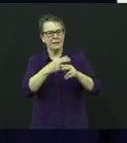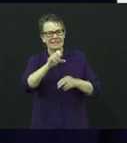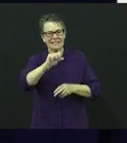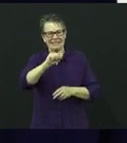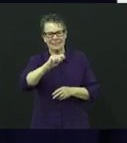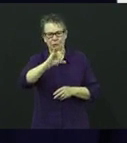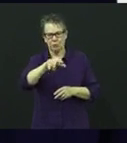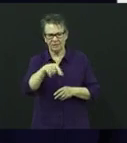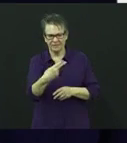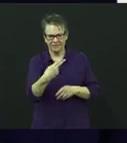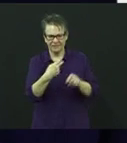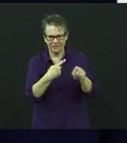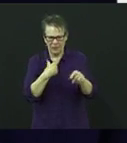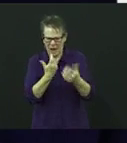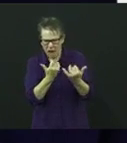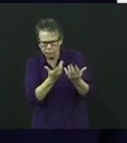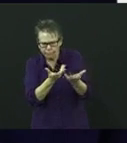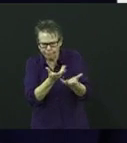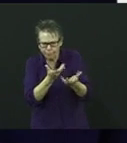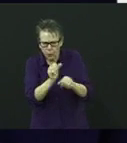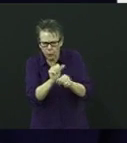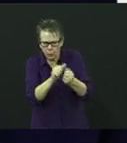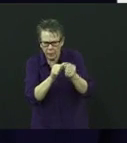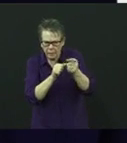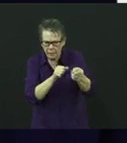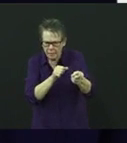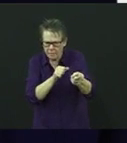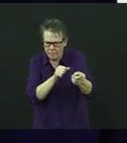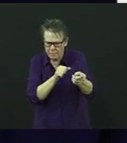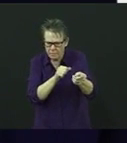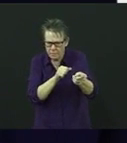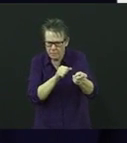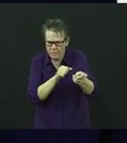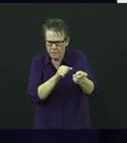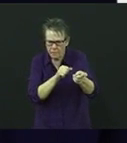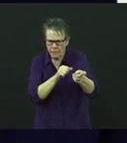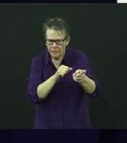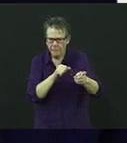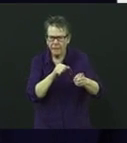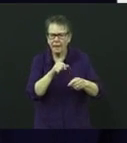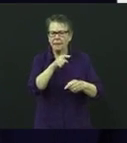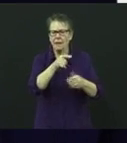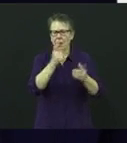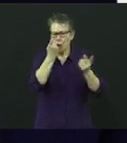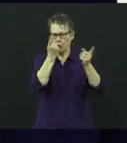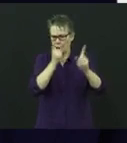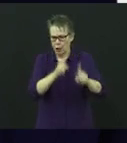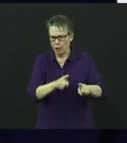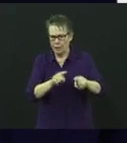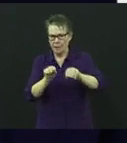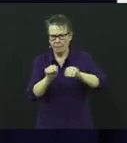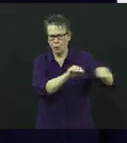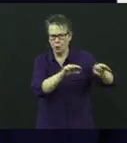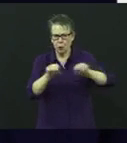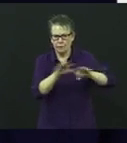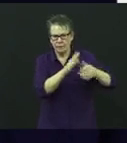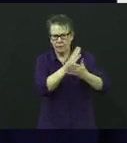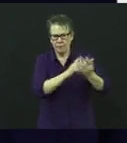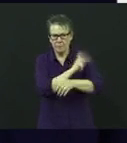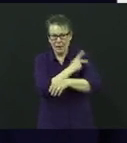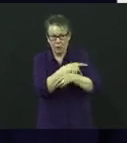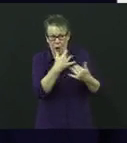has cared for the most vulnerable population in Woodbridge and the surrounding area for decades.